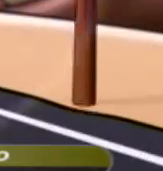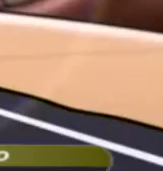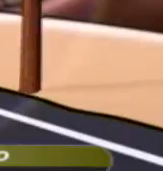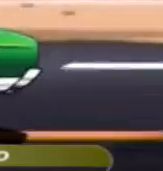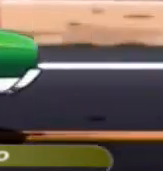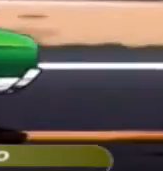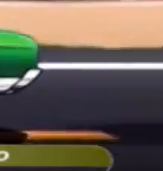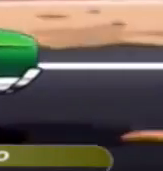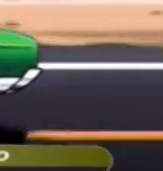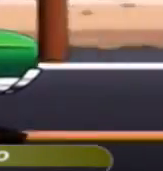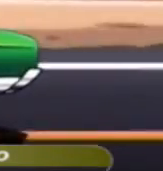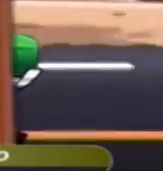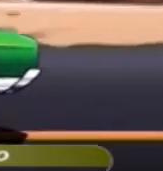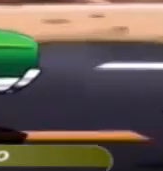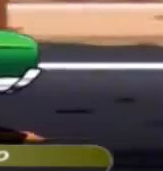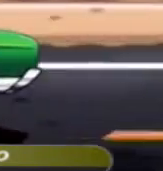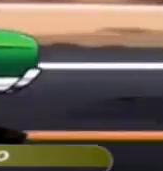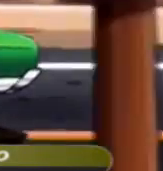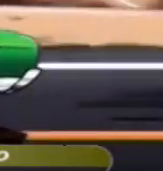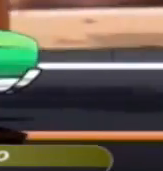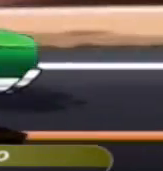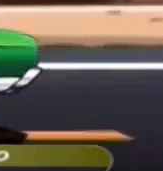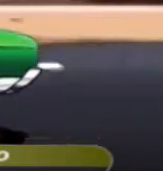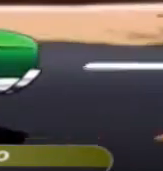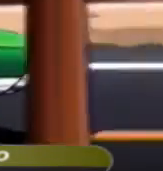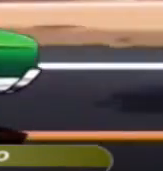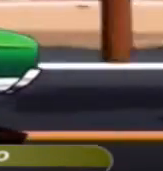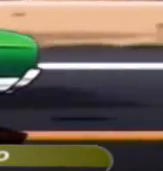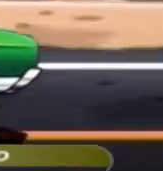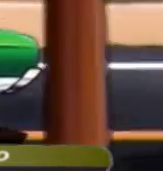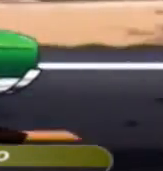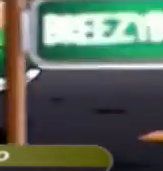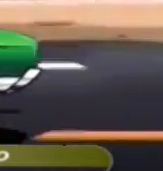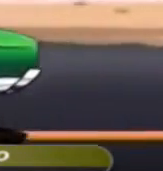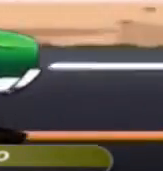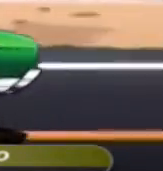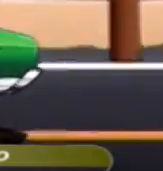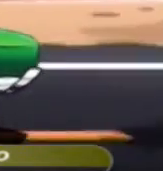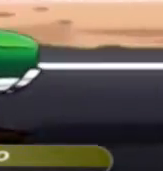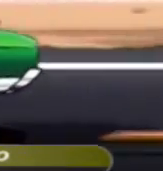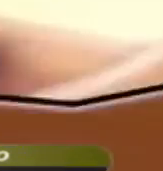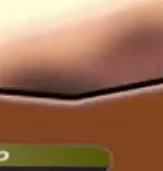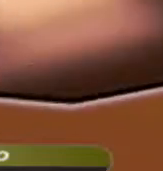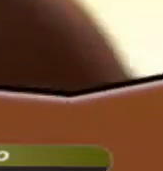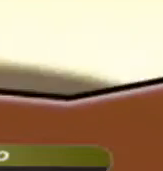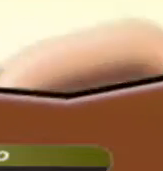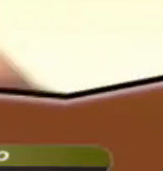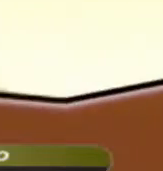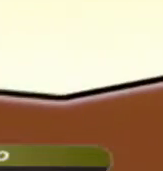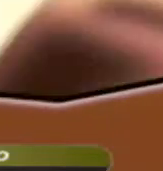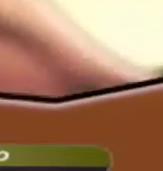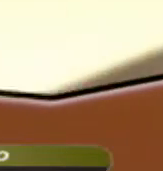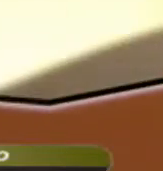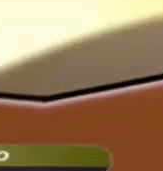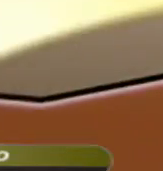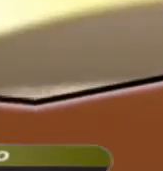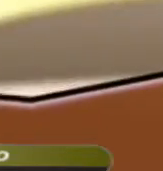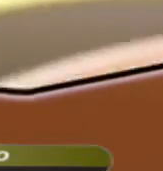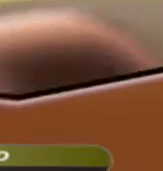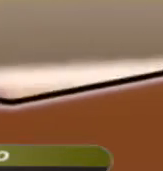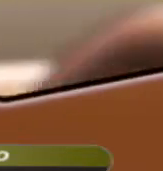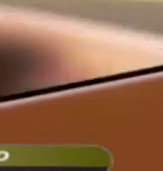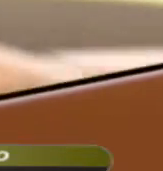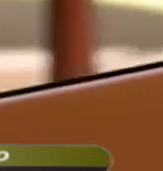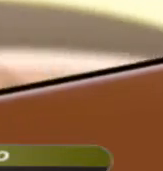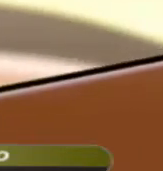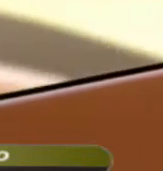with you. Anything I do, baby, forgive me. Pamela, don't leave me hanging on.